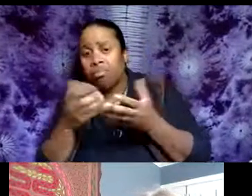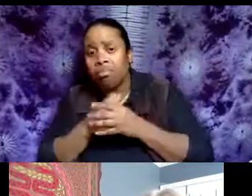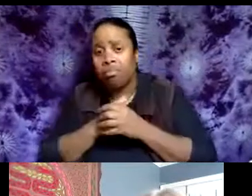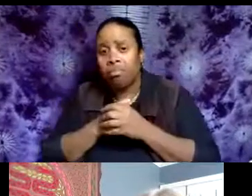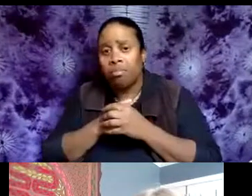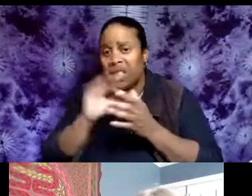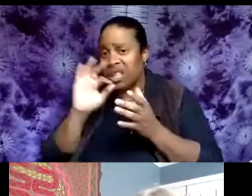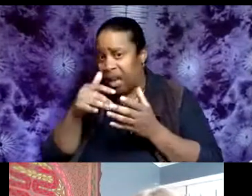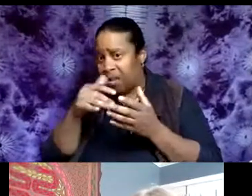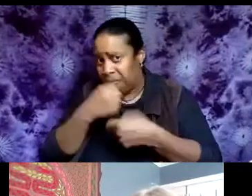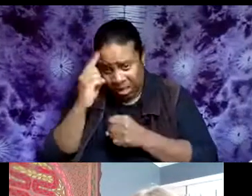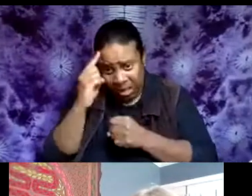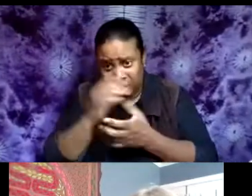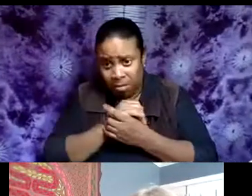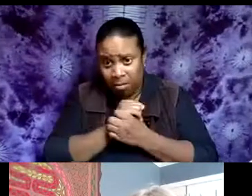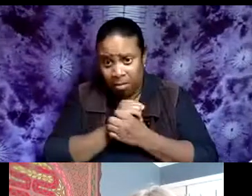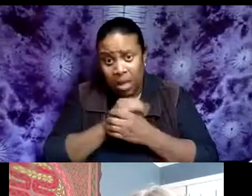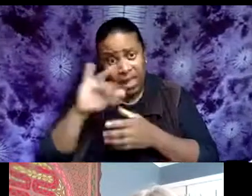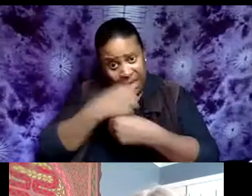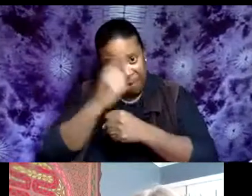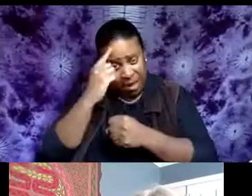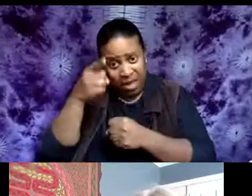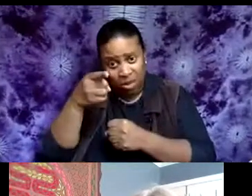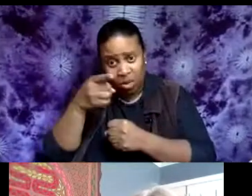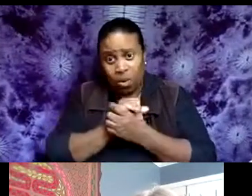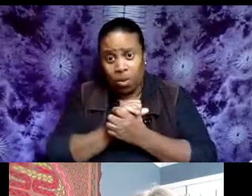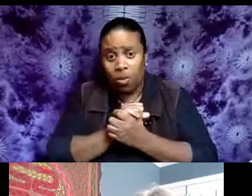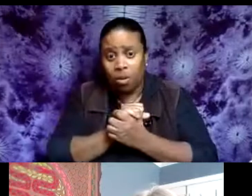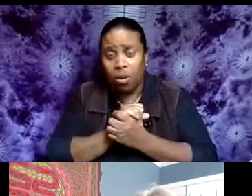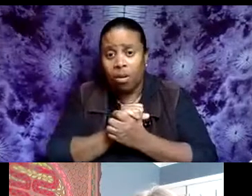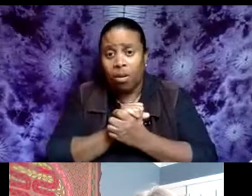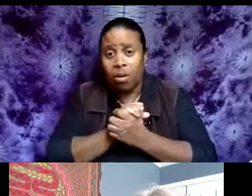or does that make sense to you, or?